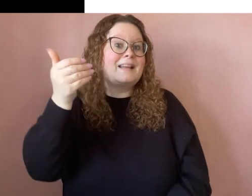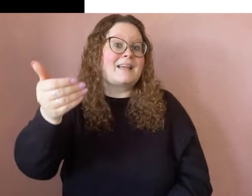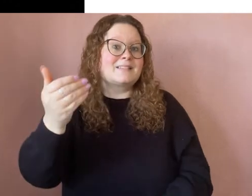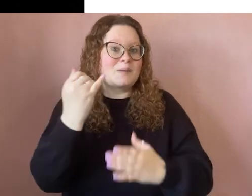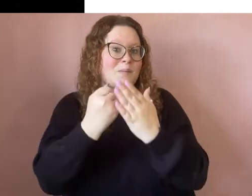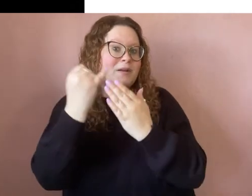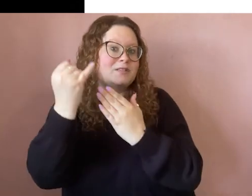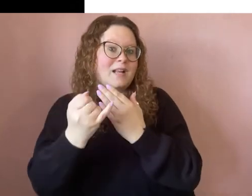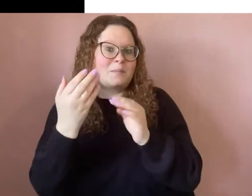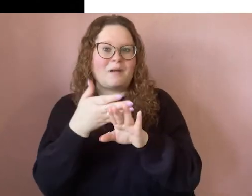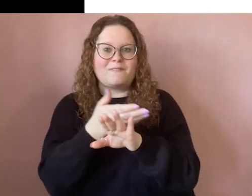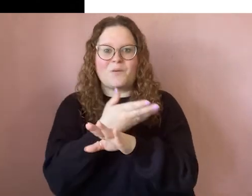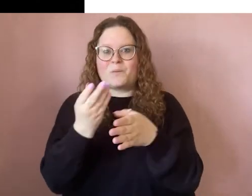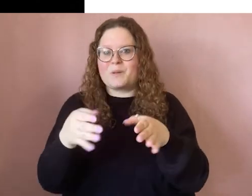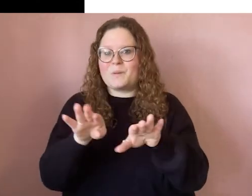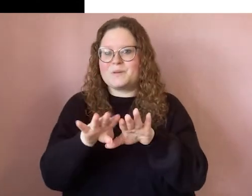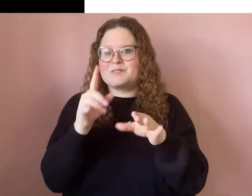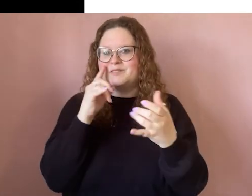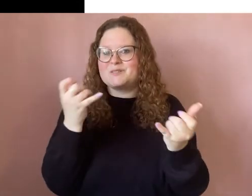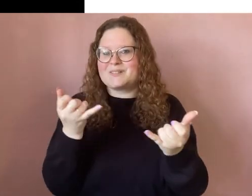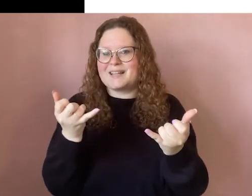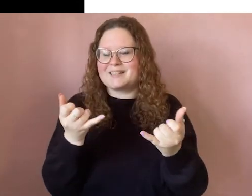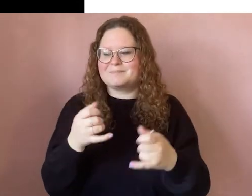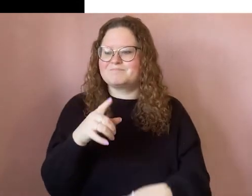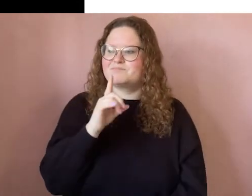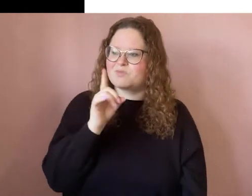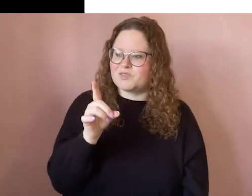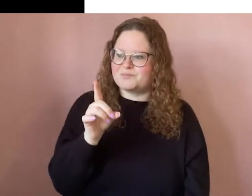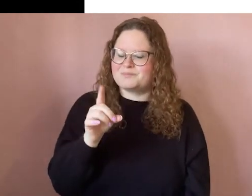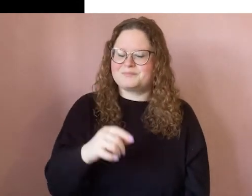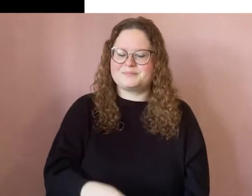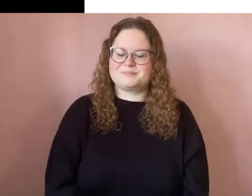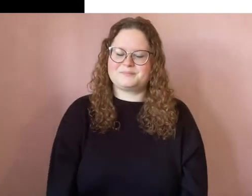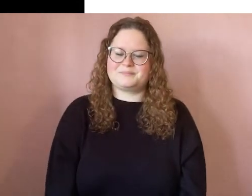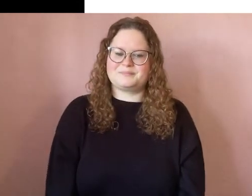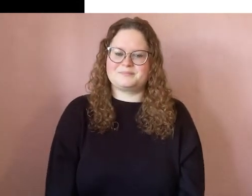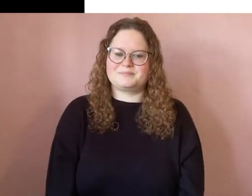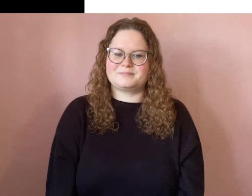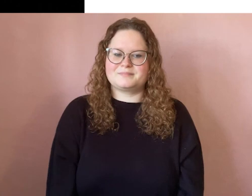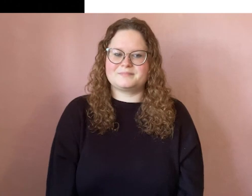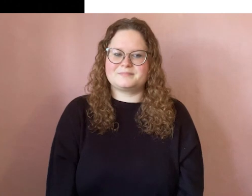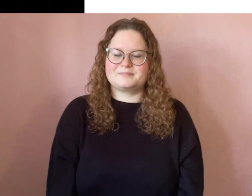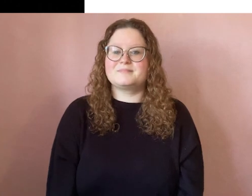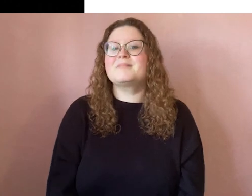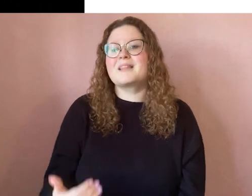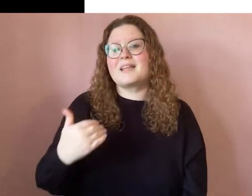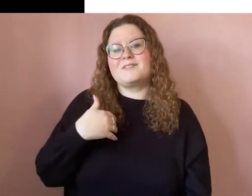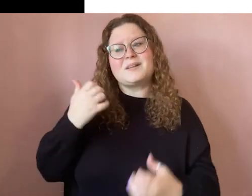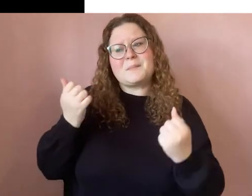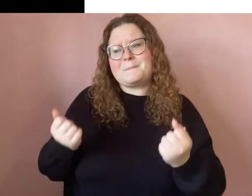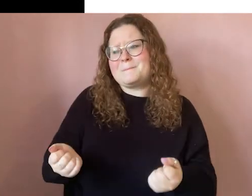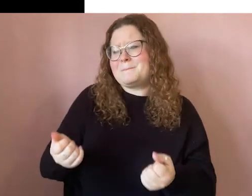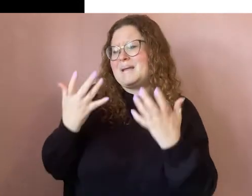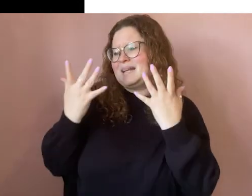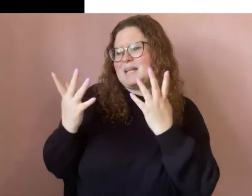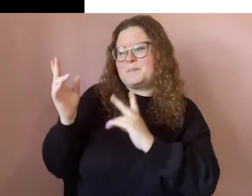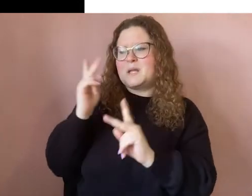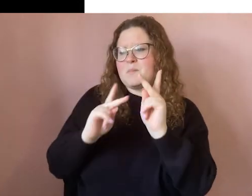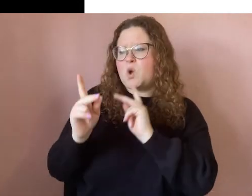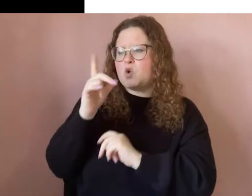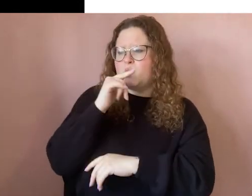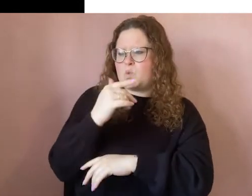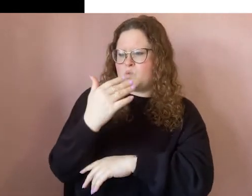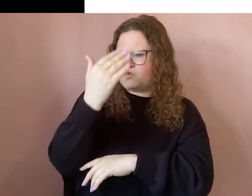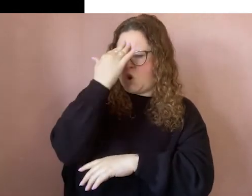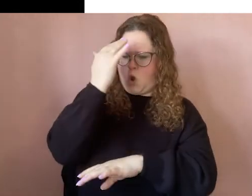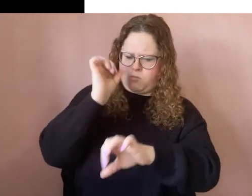and reflect and articulate our love for each other. And I can't think of a better way, even though I have a million questions. I want to end on that note because